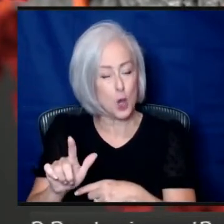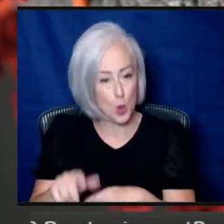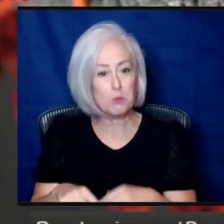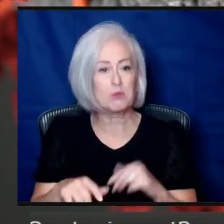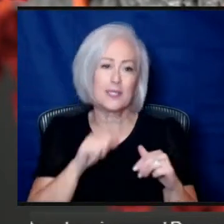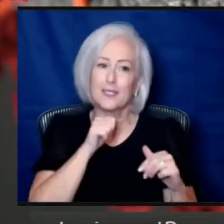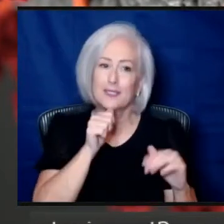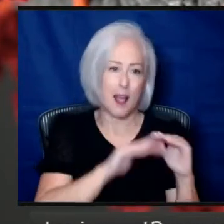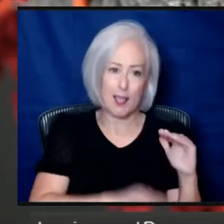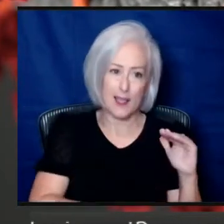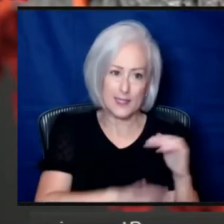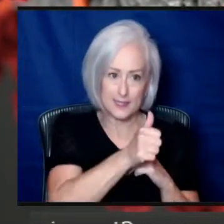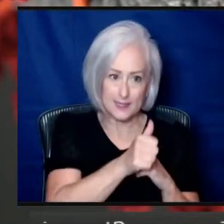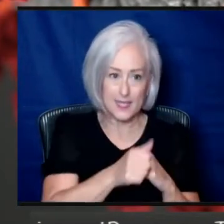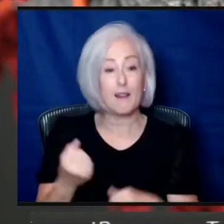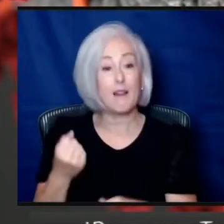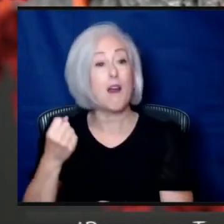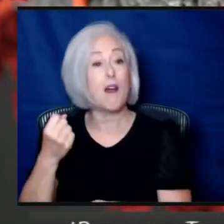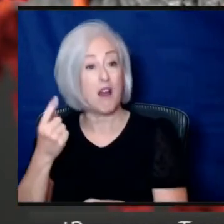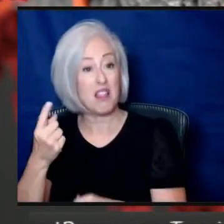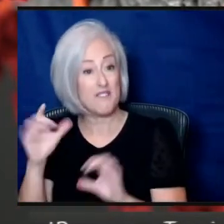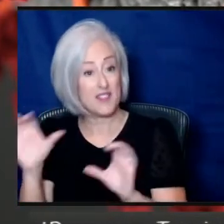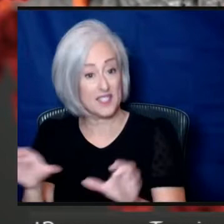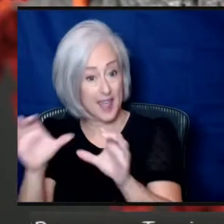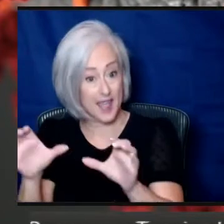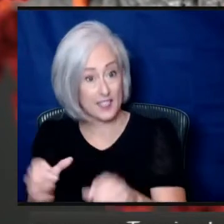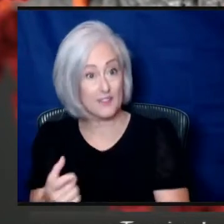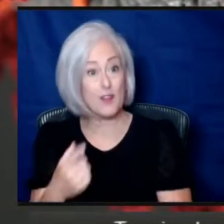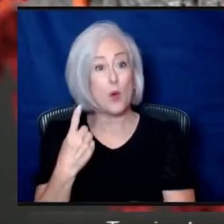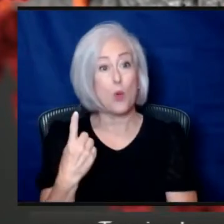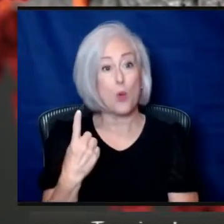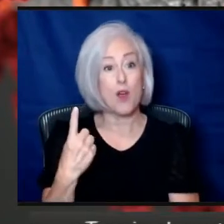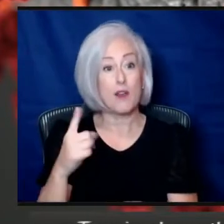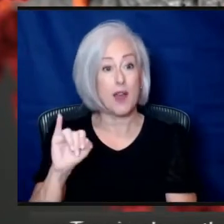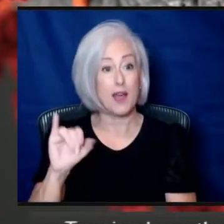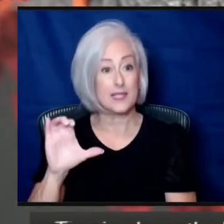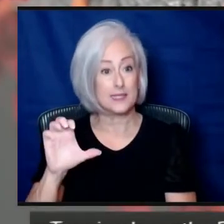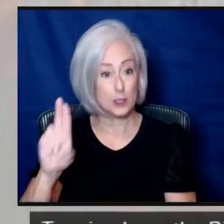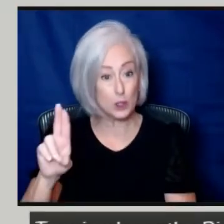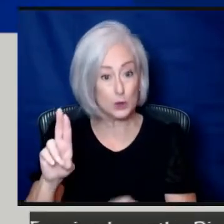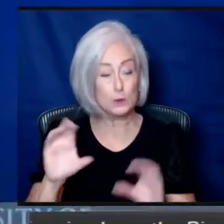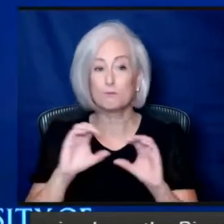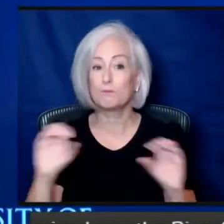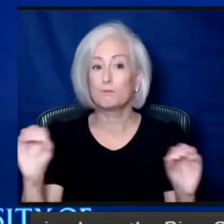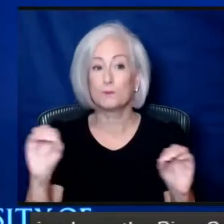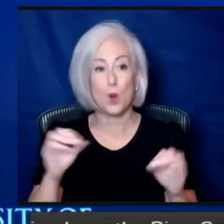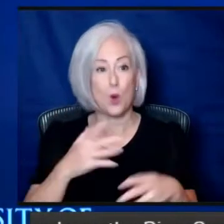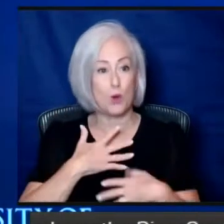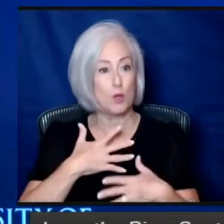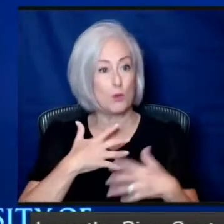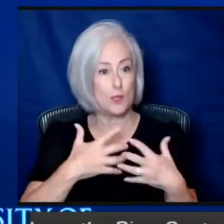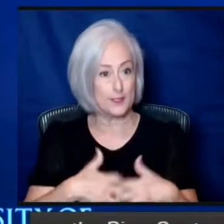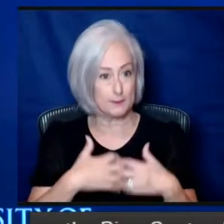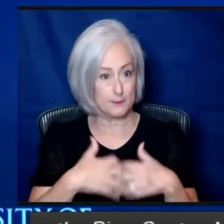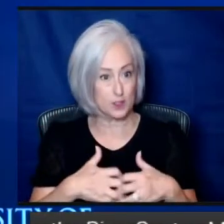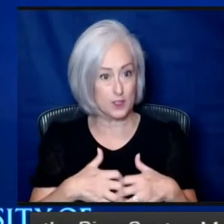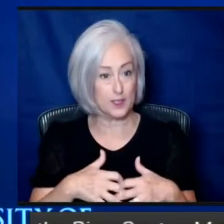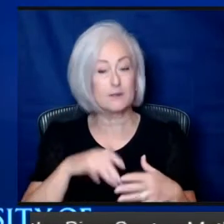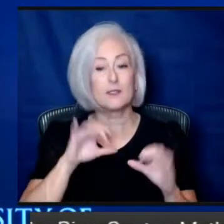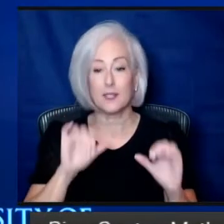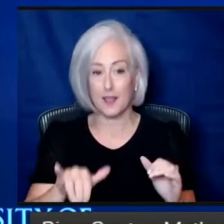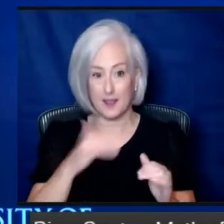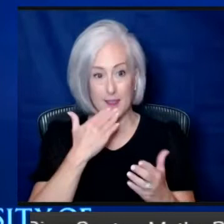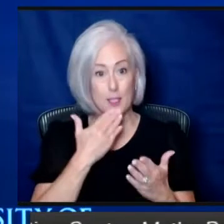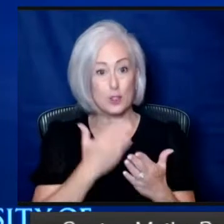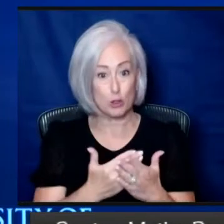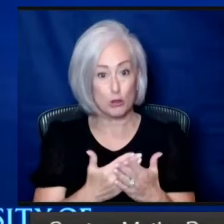ICU, but luckily none on the ventilator, and 7 in that recovery period. So we are still seeing a trend nationally of increased cases that are being